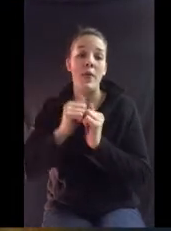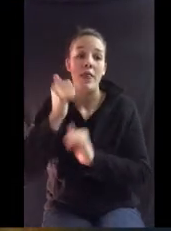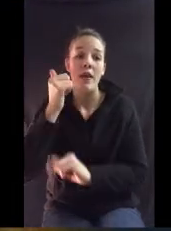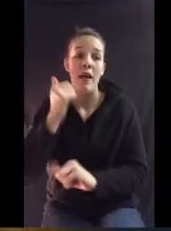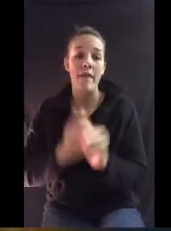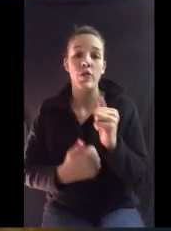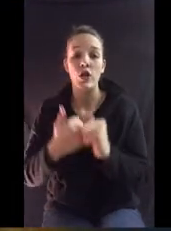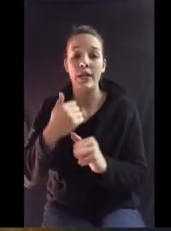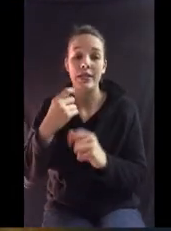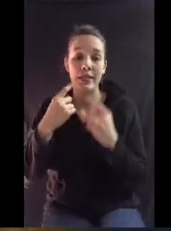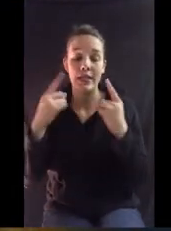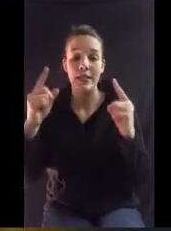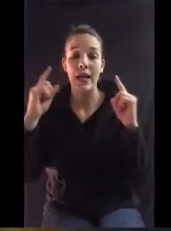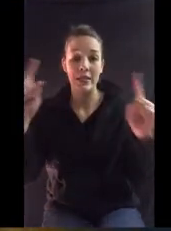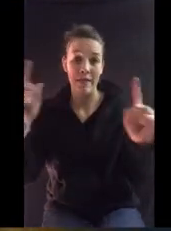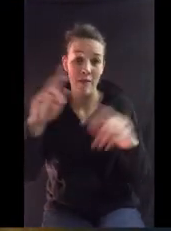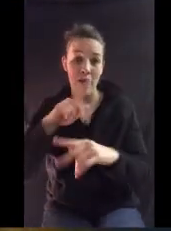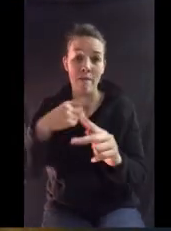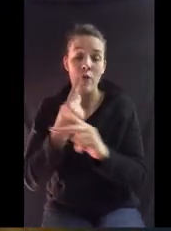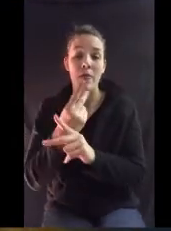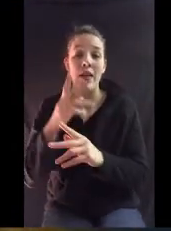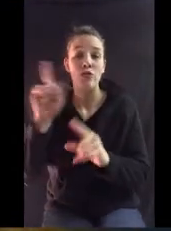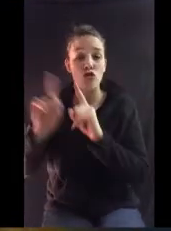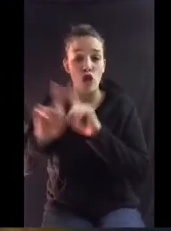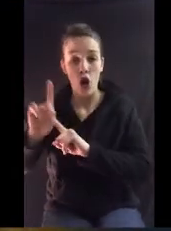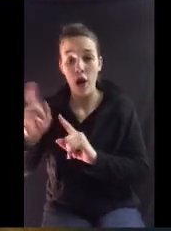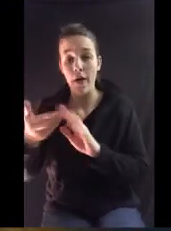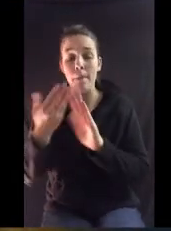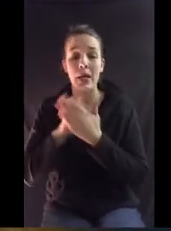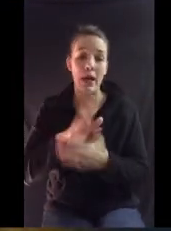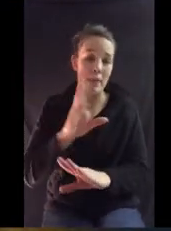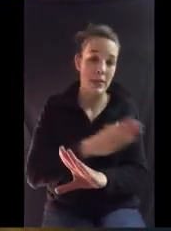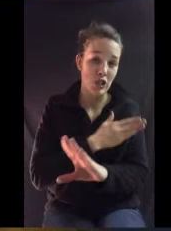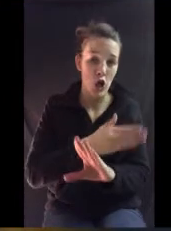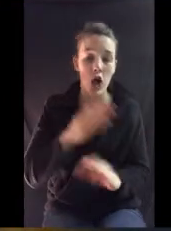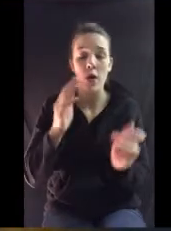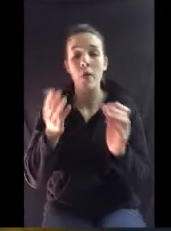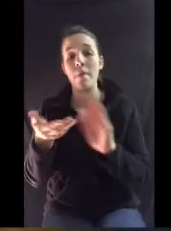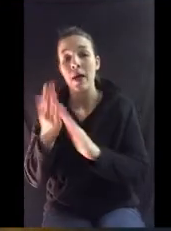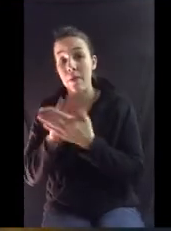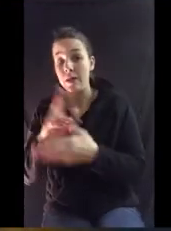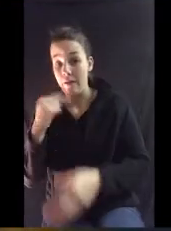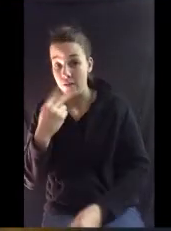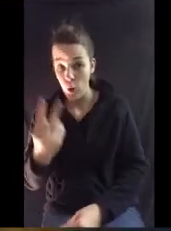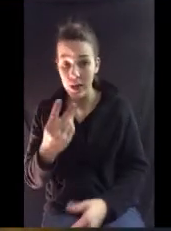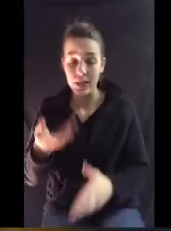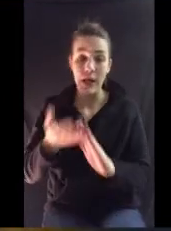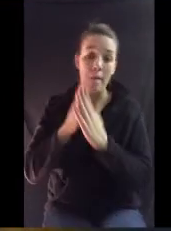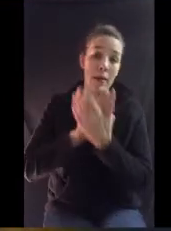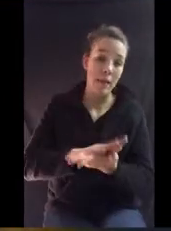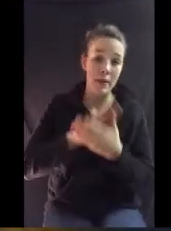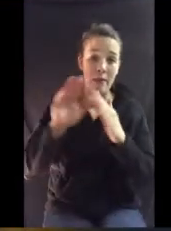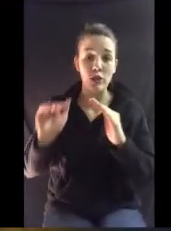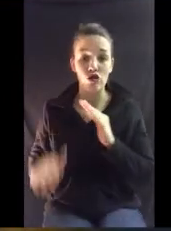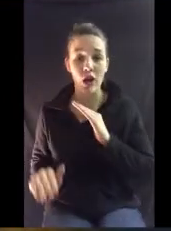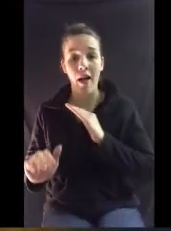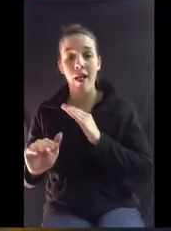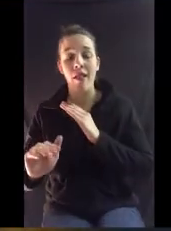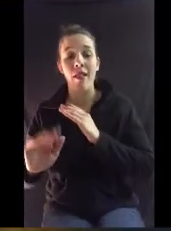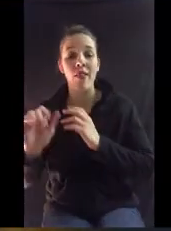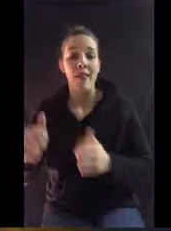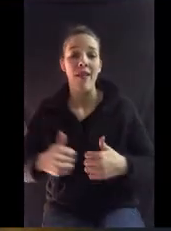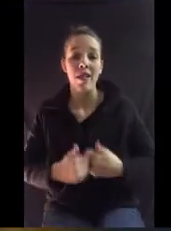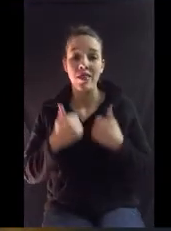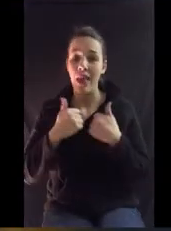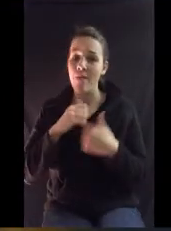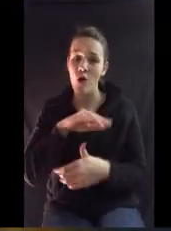more embodied. With each successive verse, that star becomes a song, which becomes a voice, which becomes